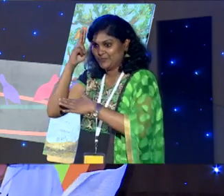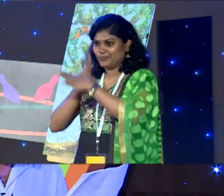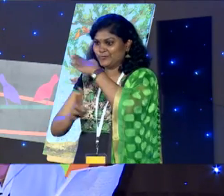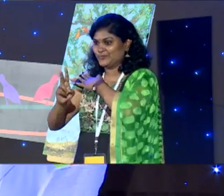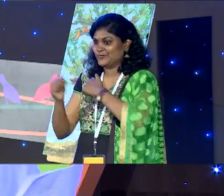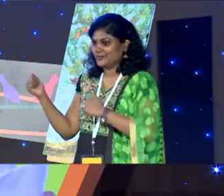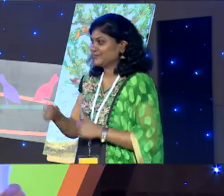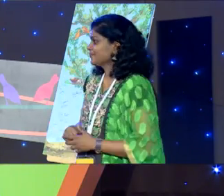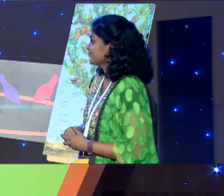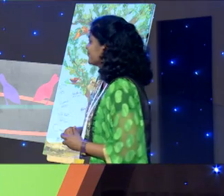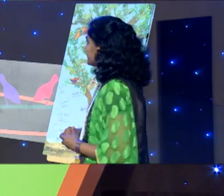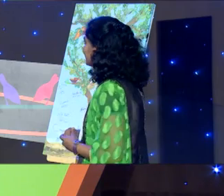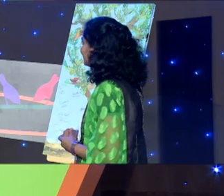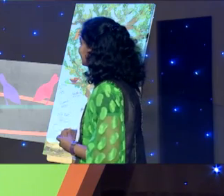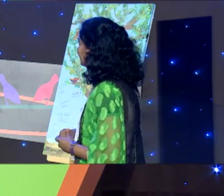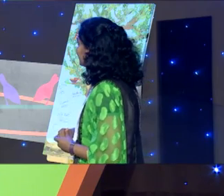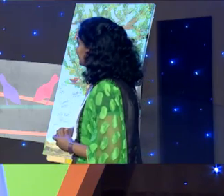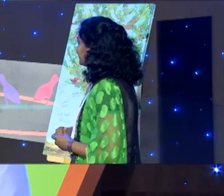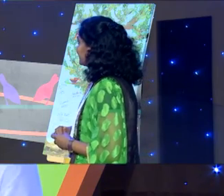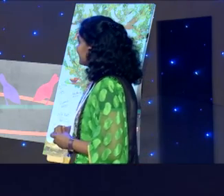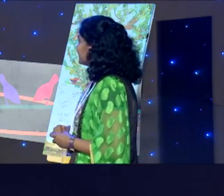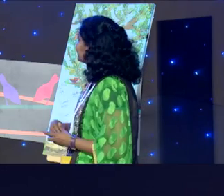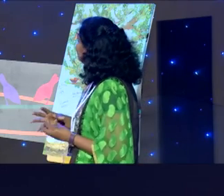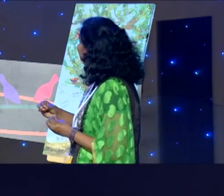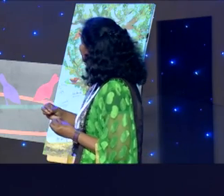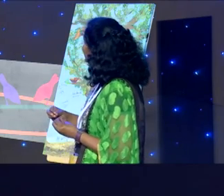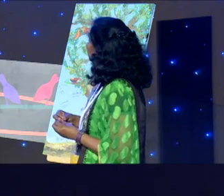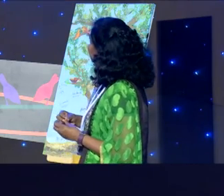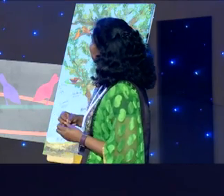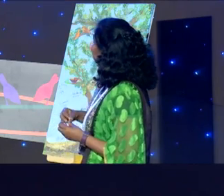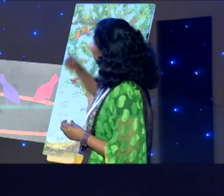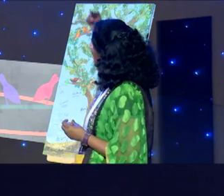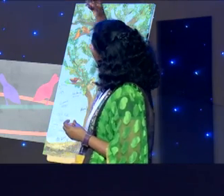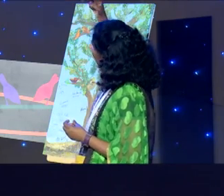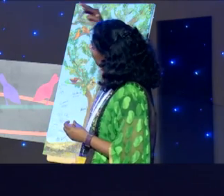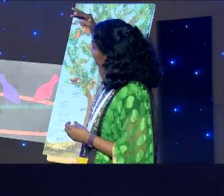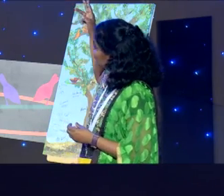awareness among people on the issues that are going on. Then,